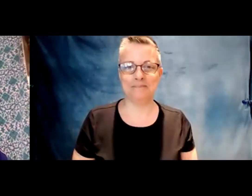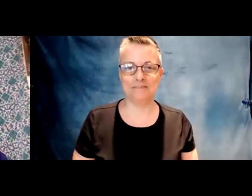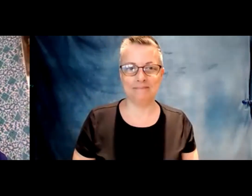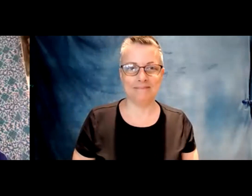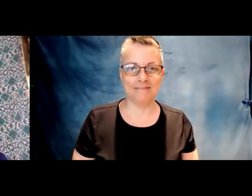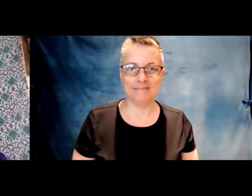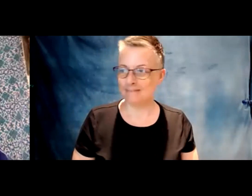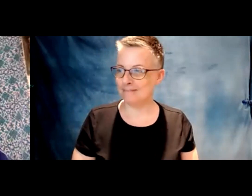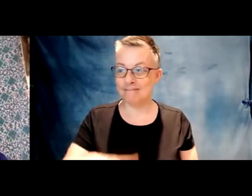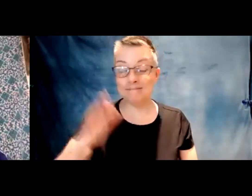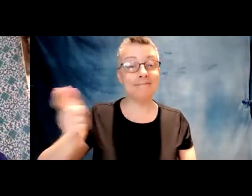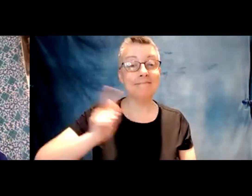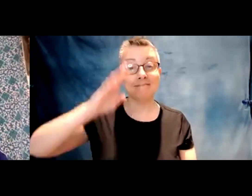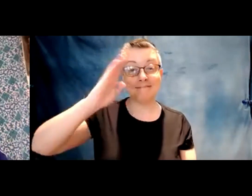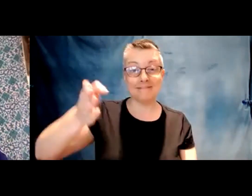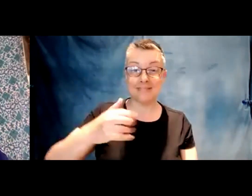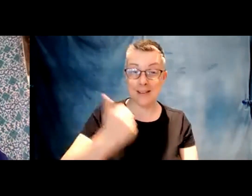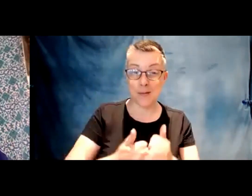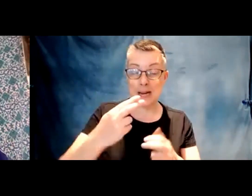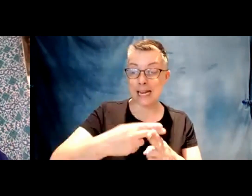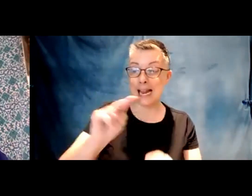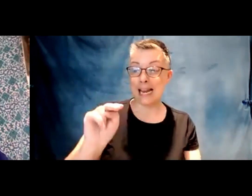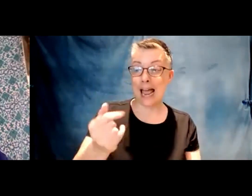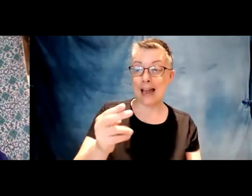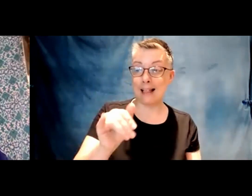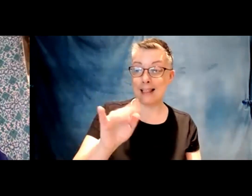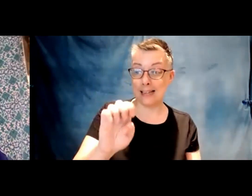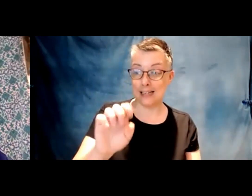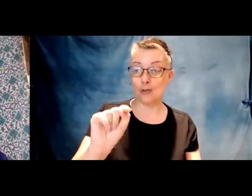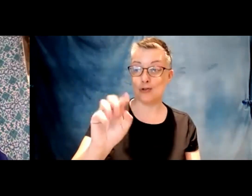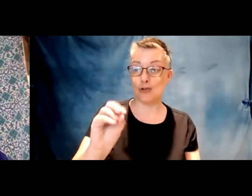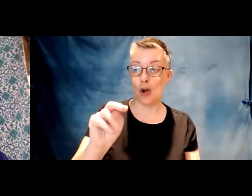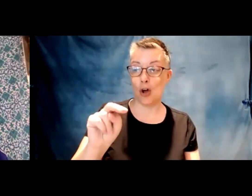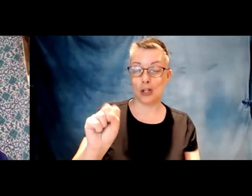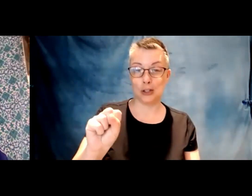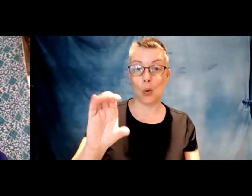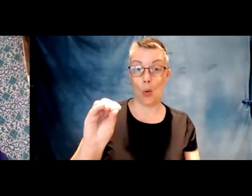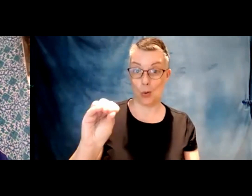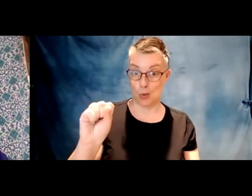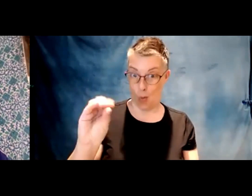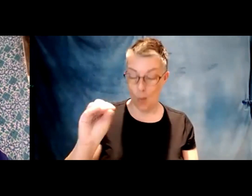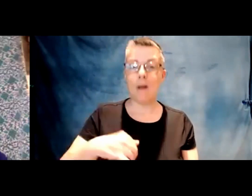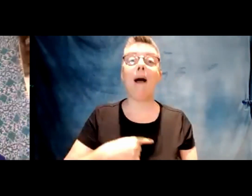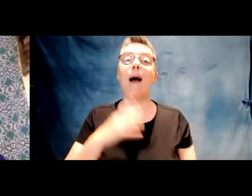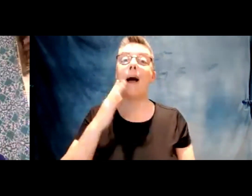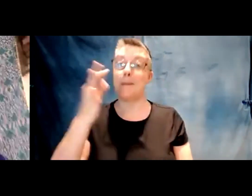Hi everyone, I'm Natalie once again, and my fun fact is that I'm almost trilingual in French.